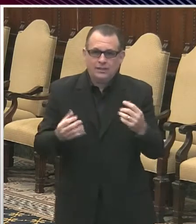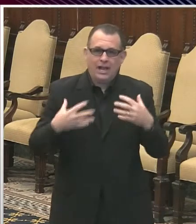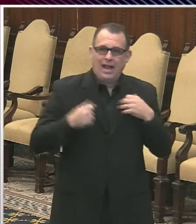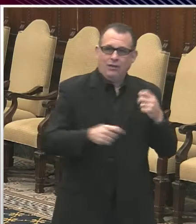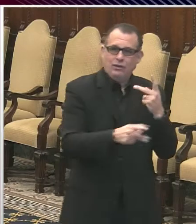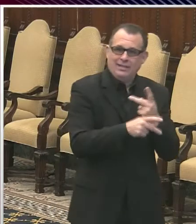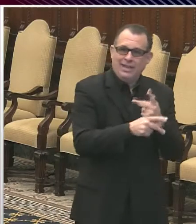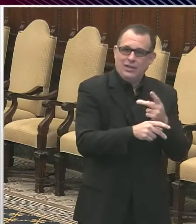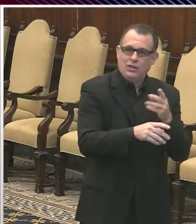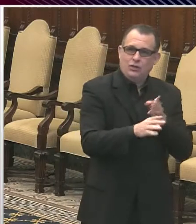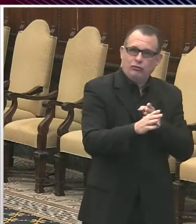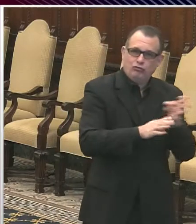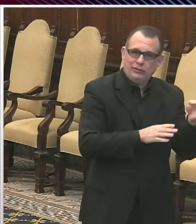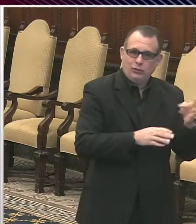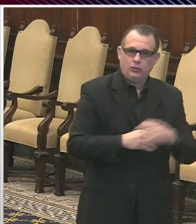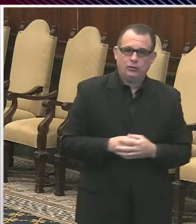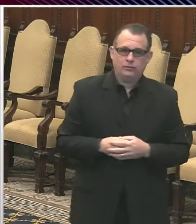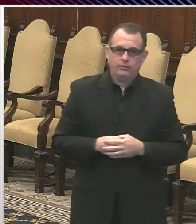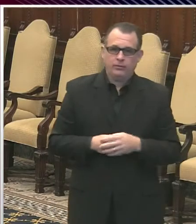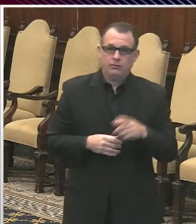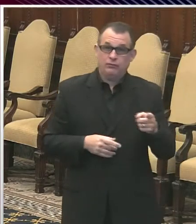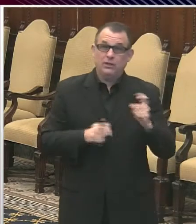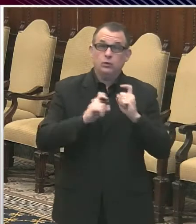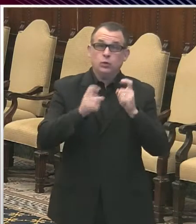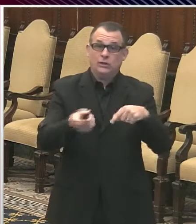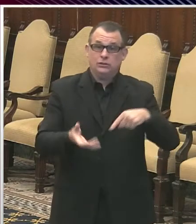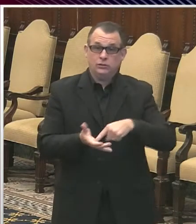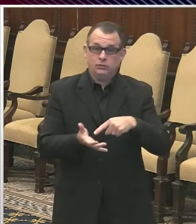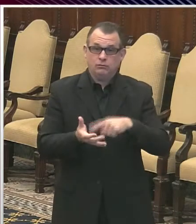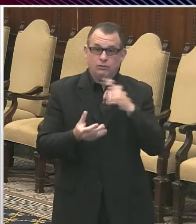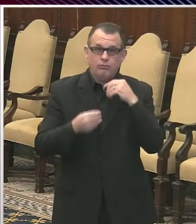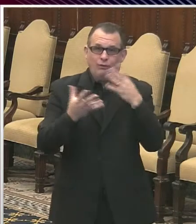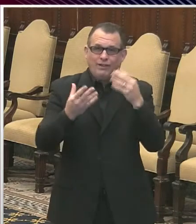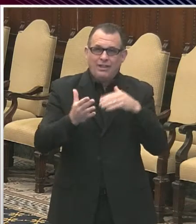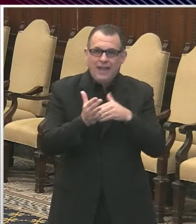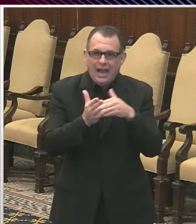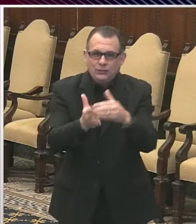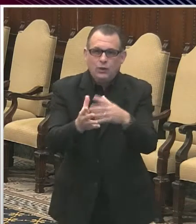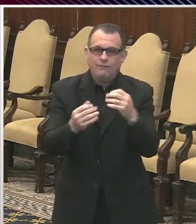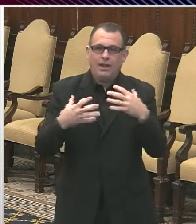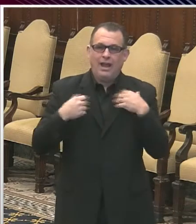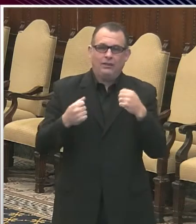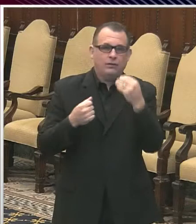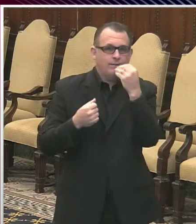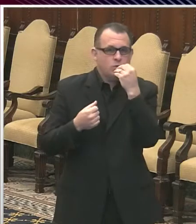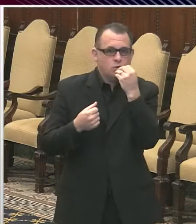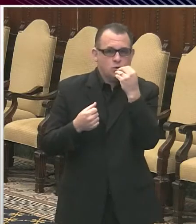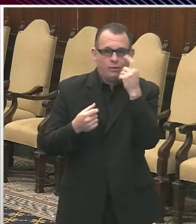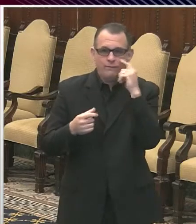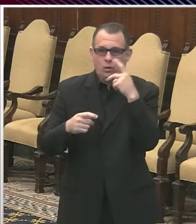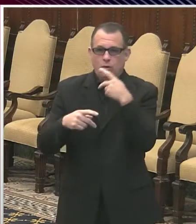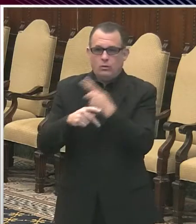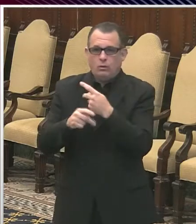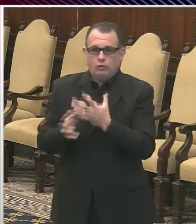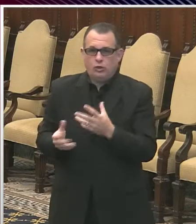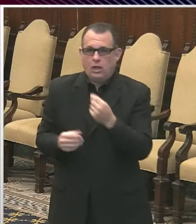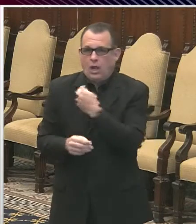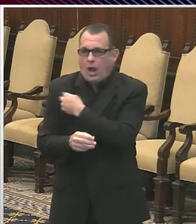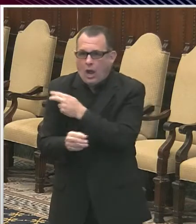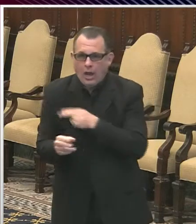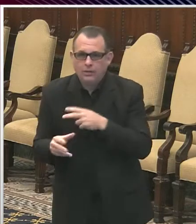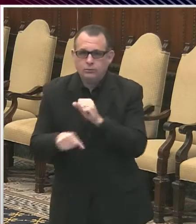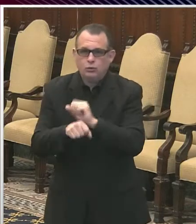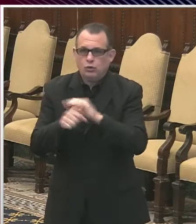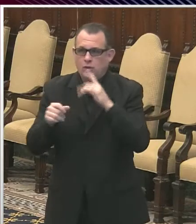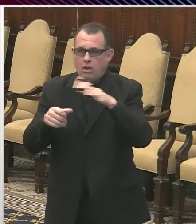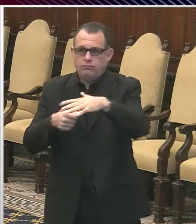industries. This donation will provide thousands of nutritious meals to healthcare workers at hospitals in the region and restore